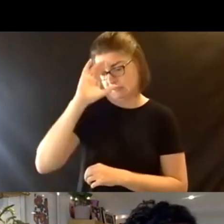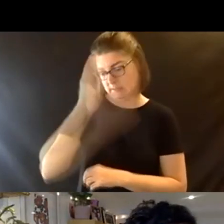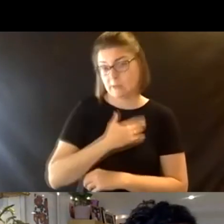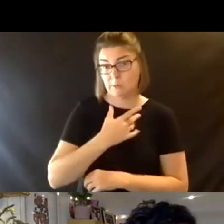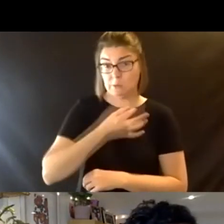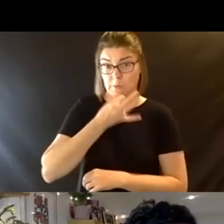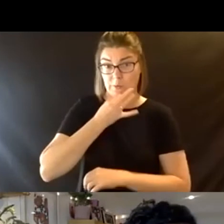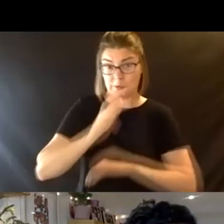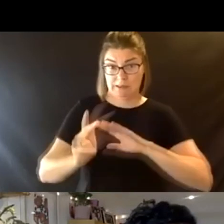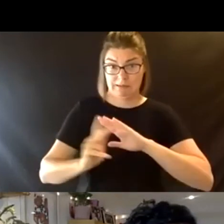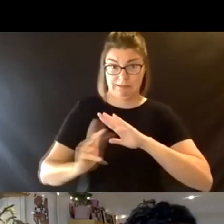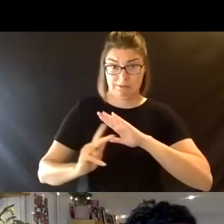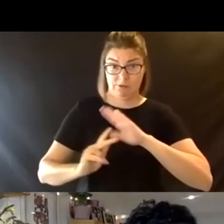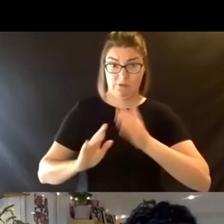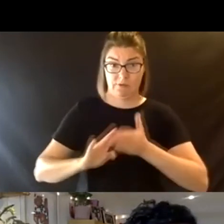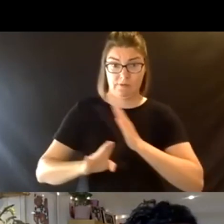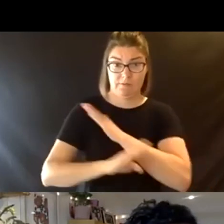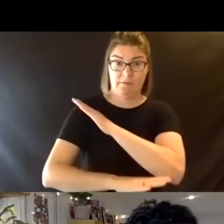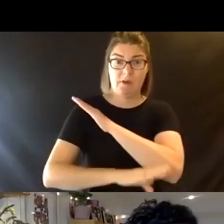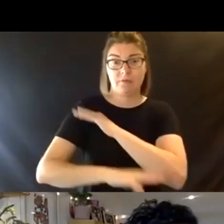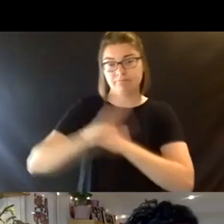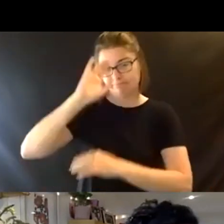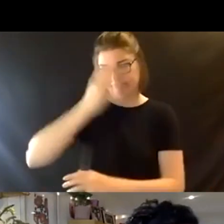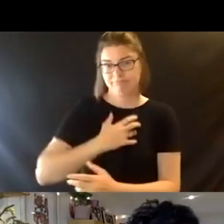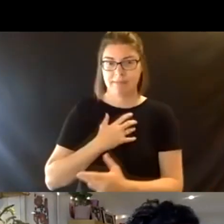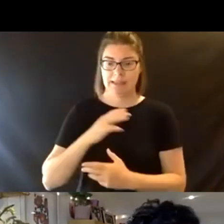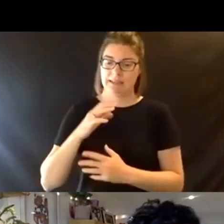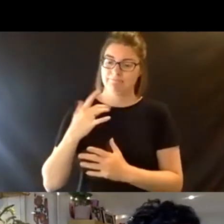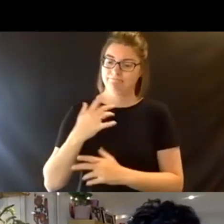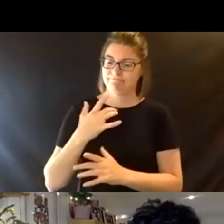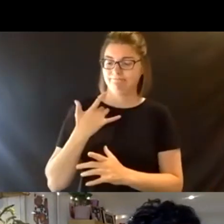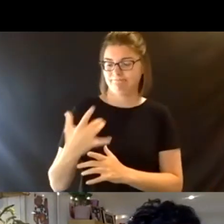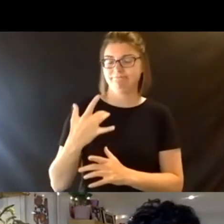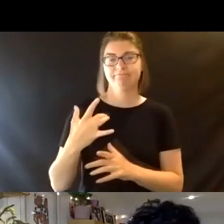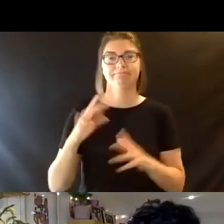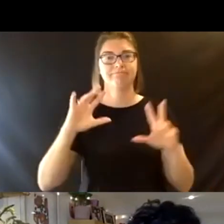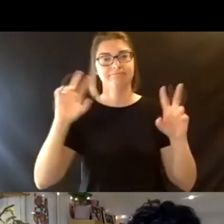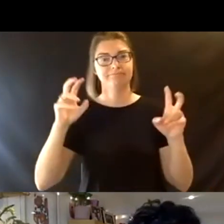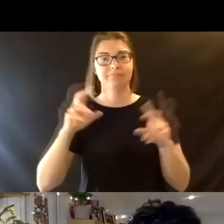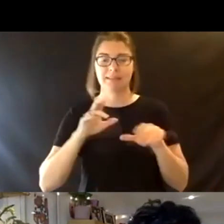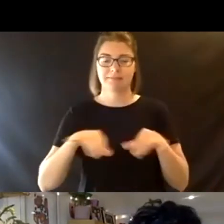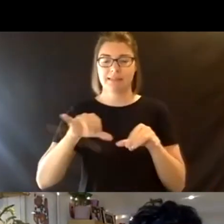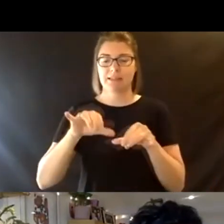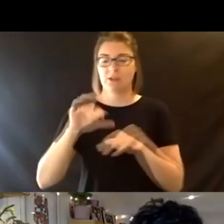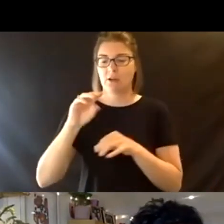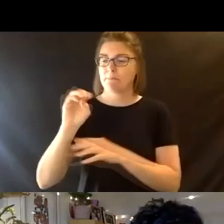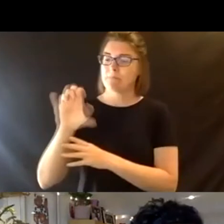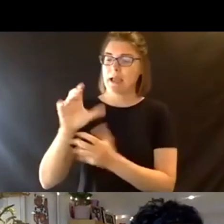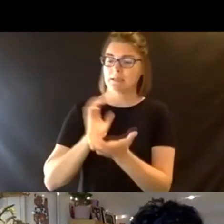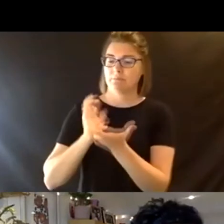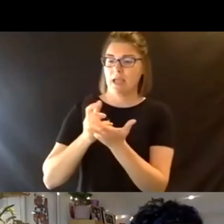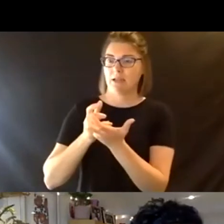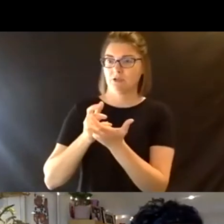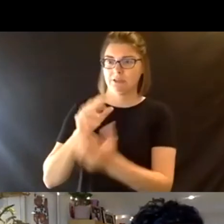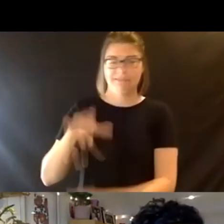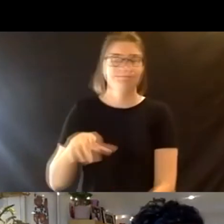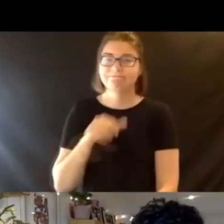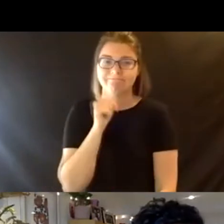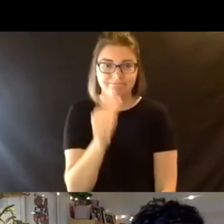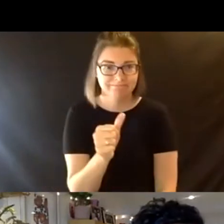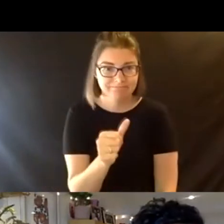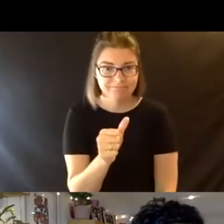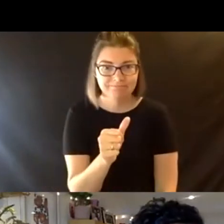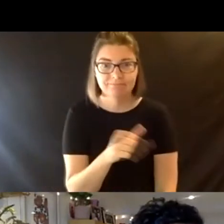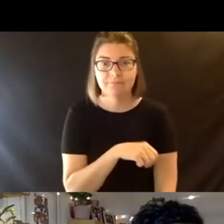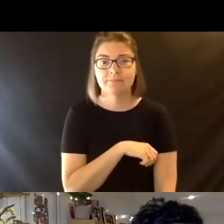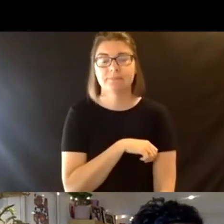that their son does not fit this typical masculine mold that we've been speaking about today, and is kind of looking for some advice